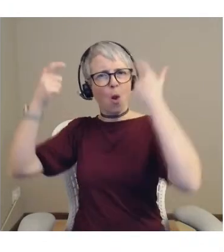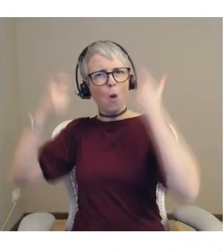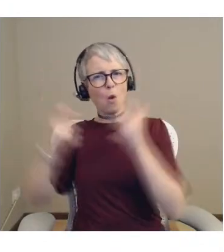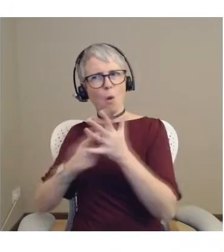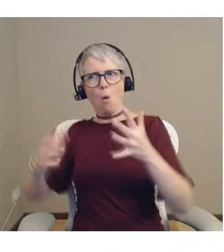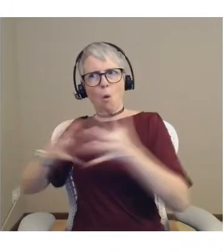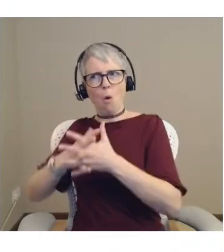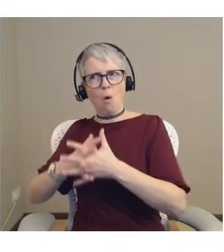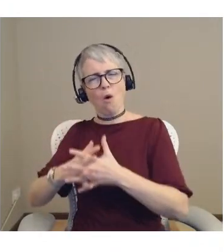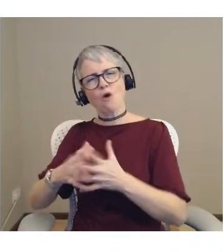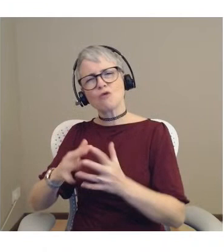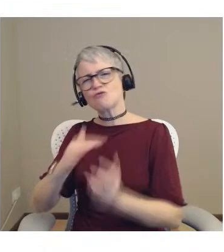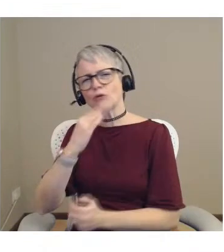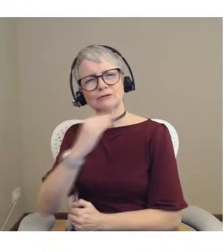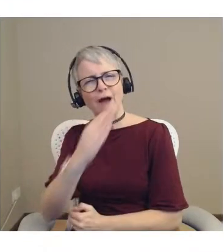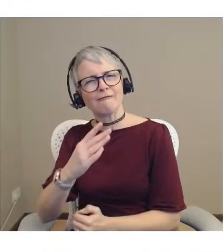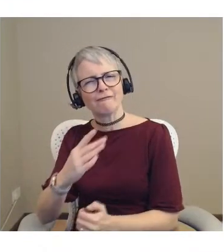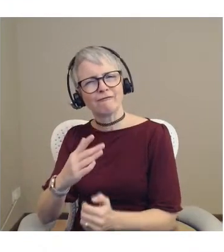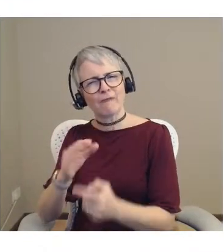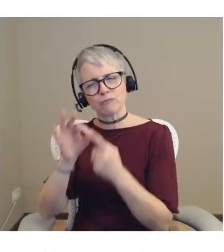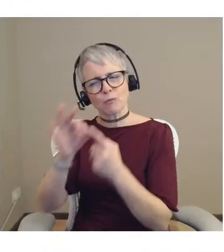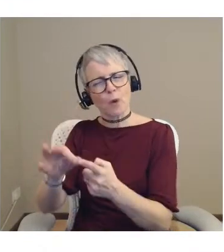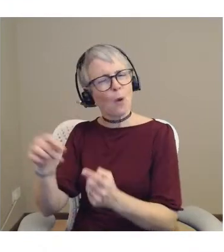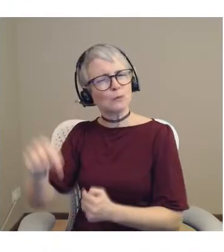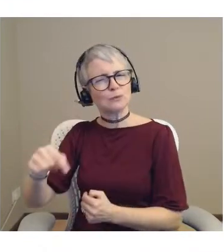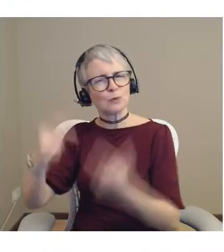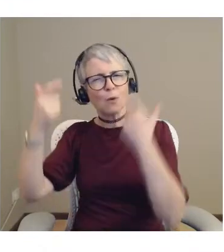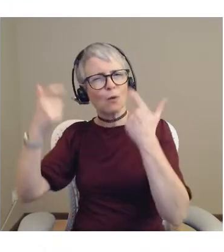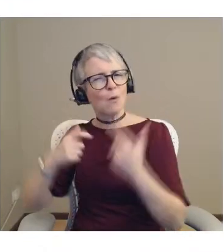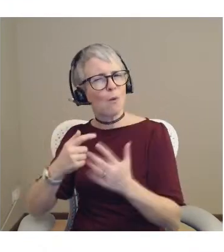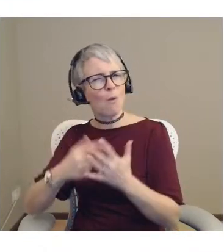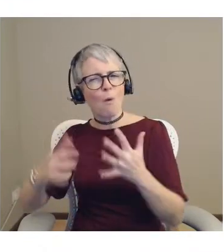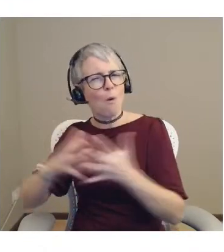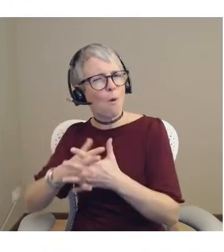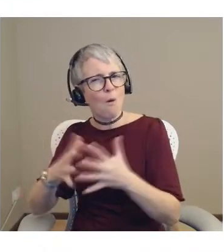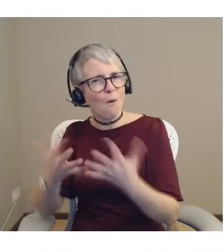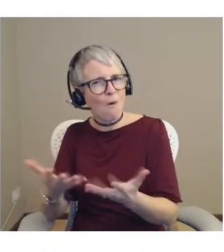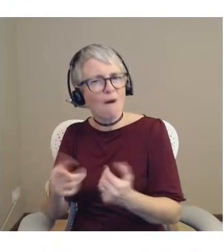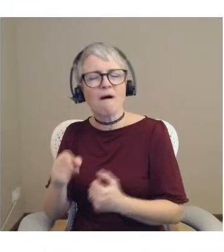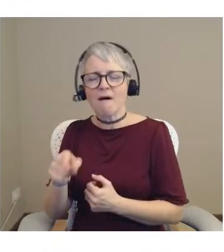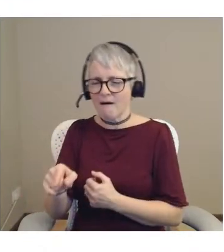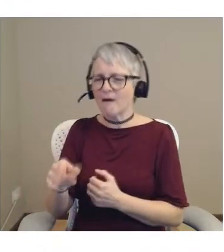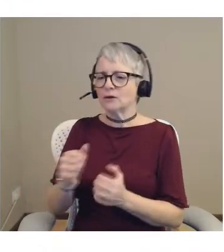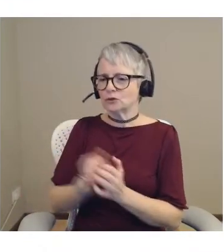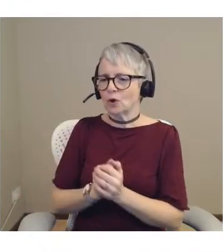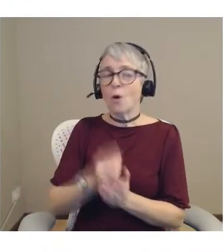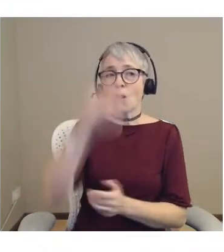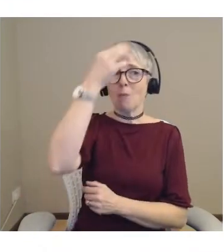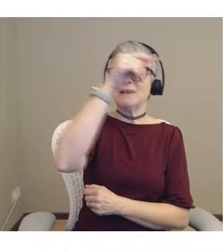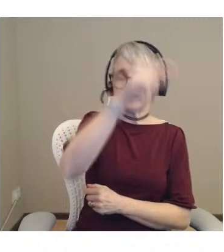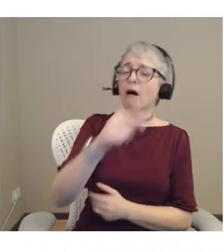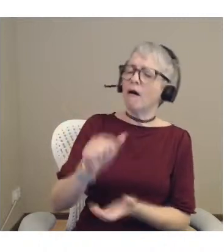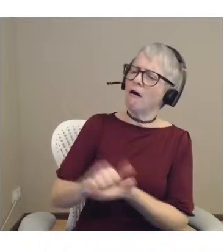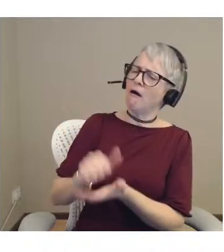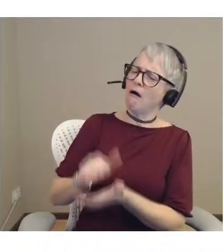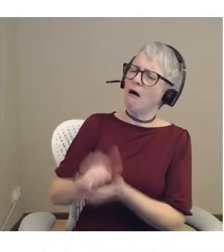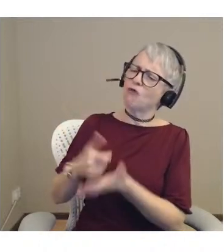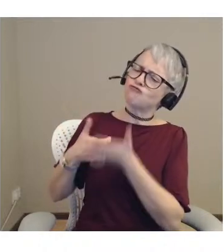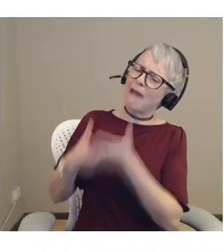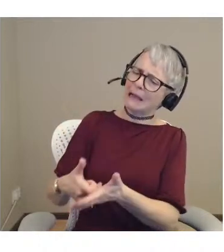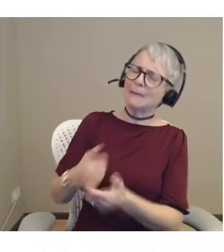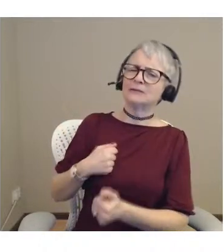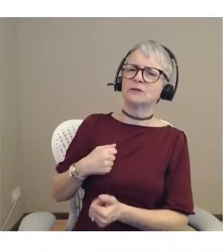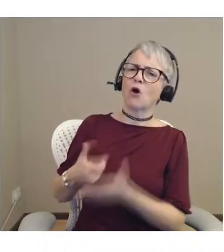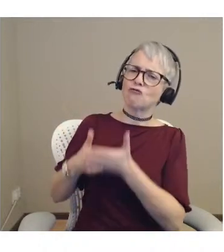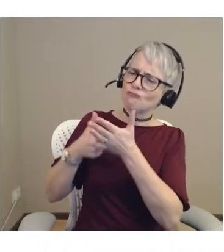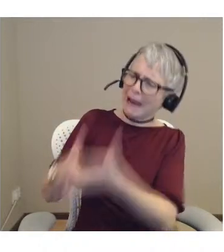this legislation. The Commission is proposing many initiatives on issuing recommendations and